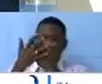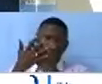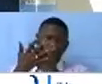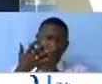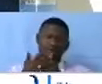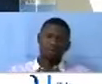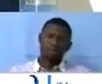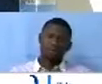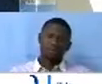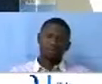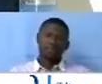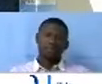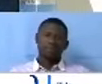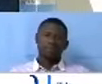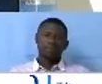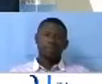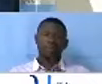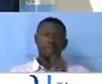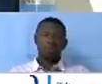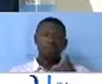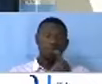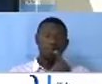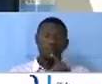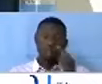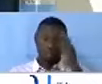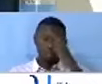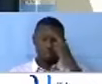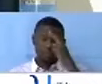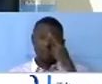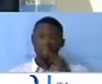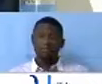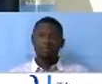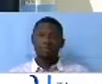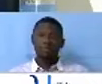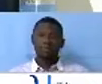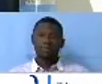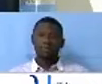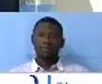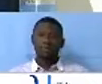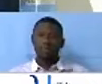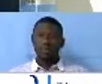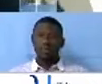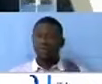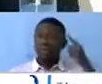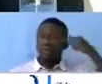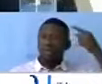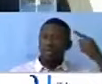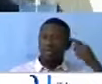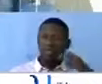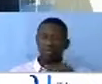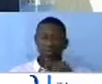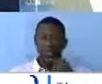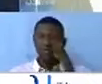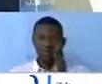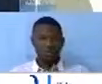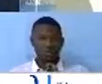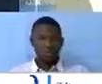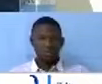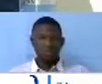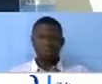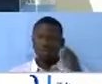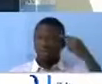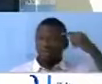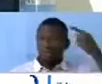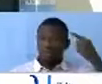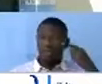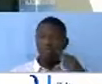be the reason. That must be the only reason. So it's now a guess. It's not a matter of certainty. It is a guess.